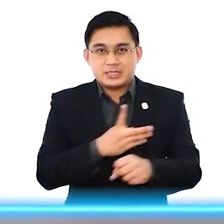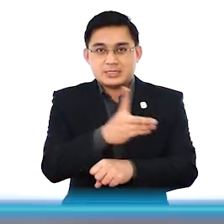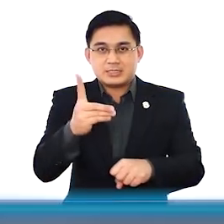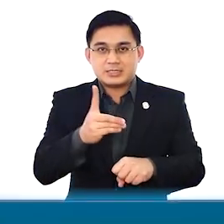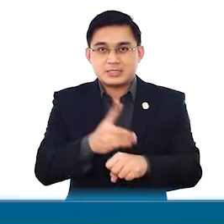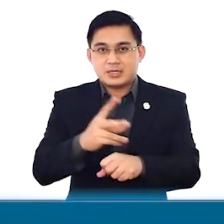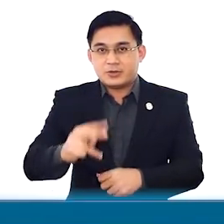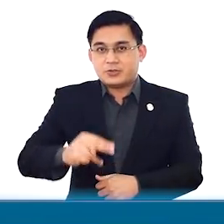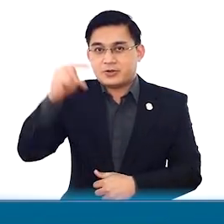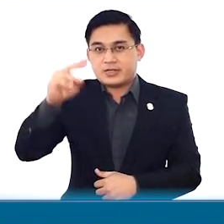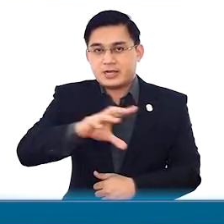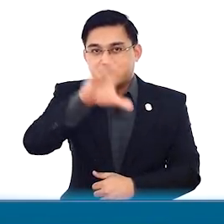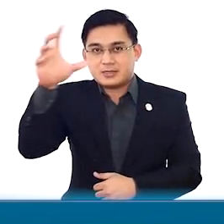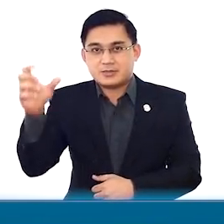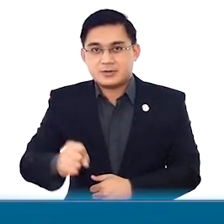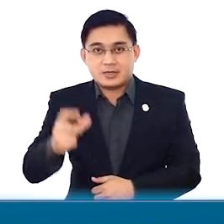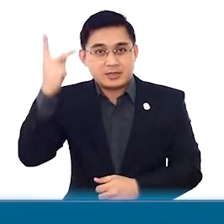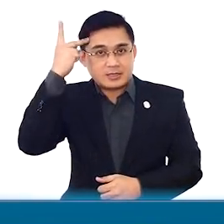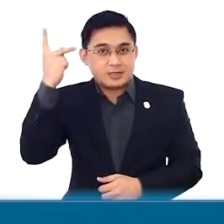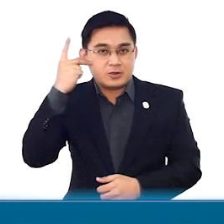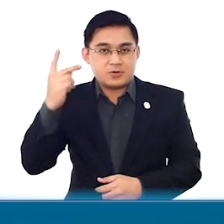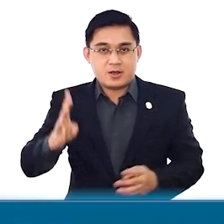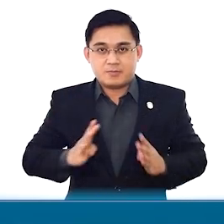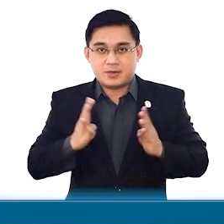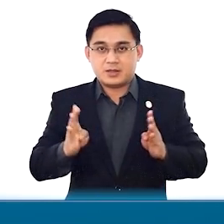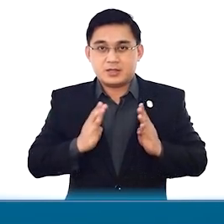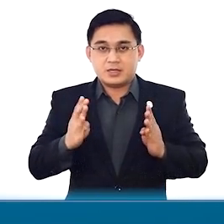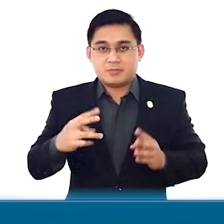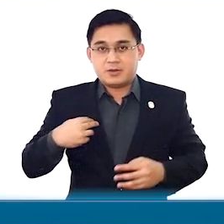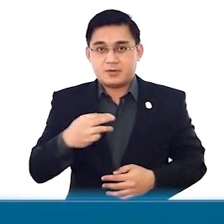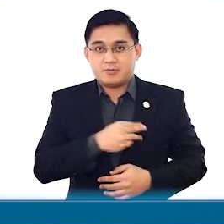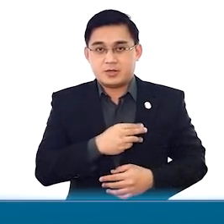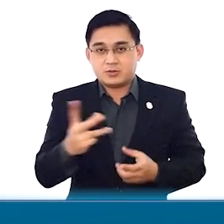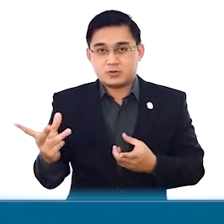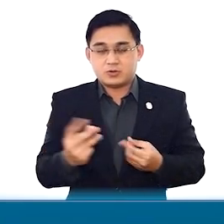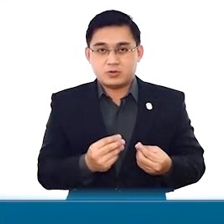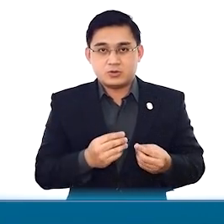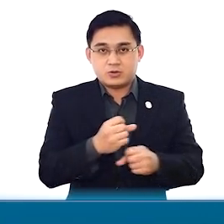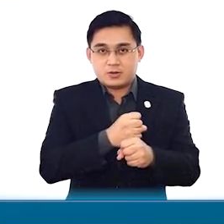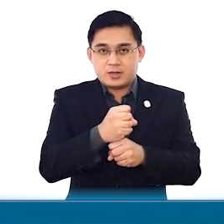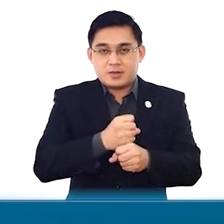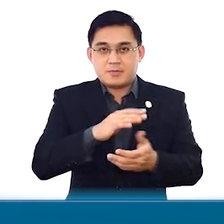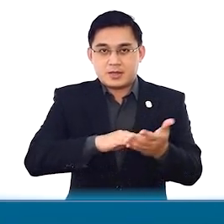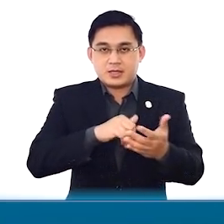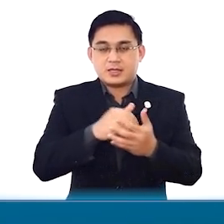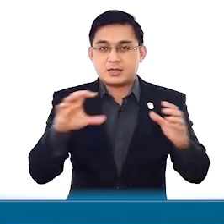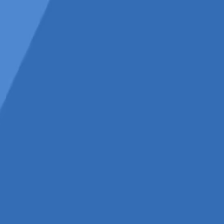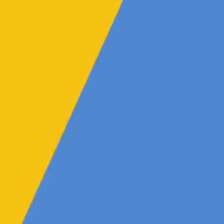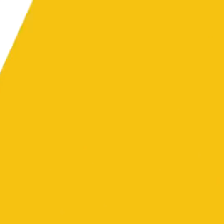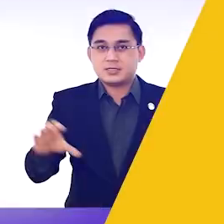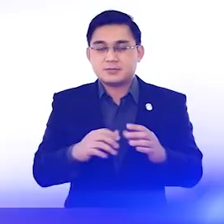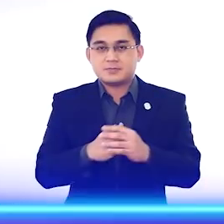In the district of Northern Africa, the Kadiwa and Binhi members conducted a coffee painting activity.